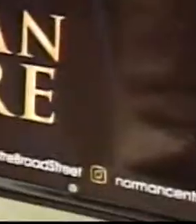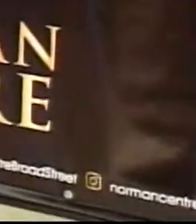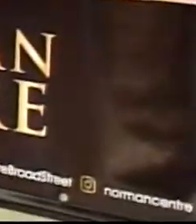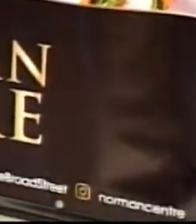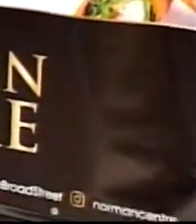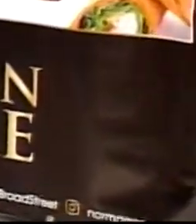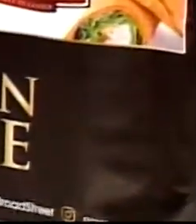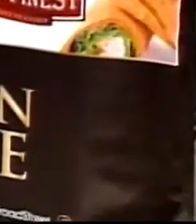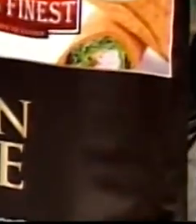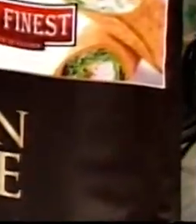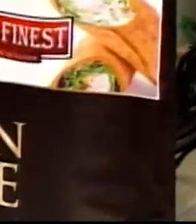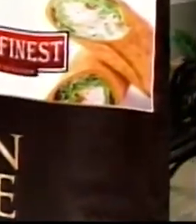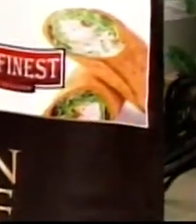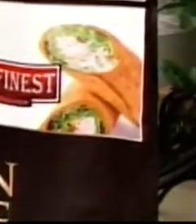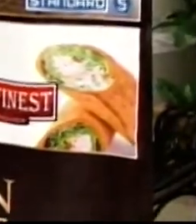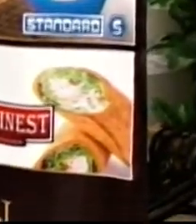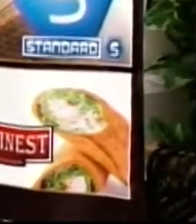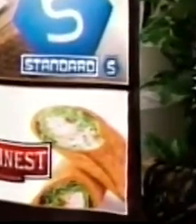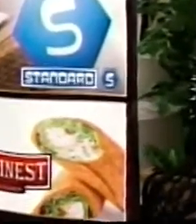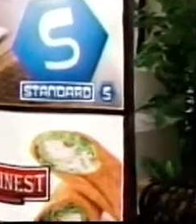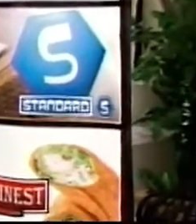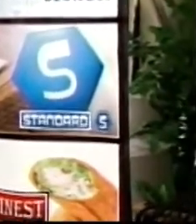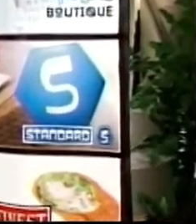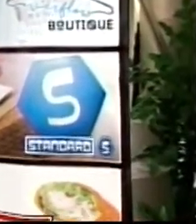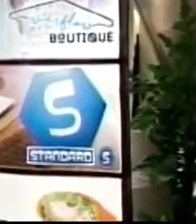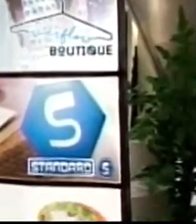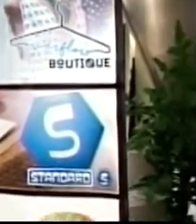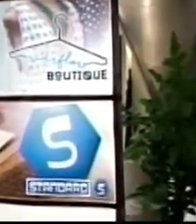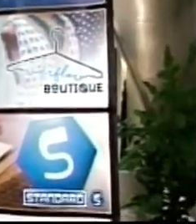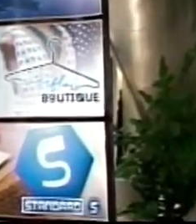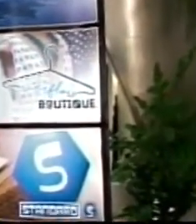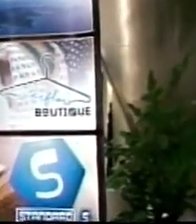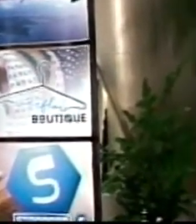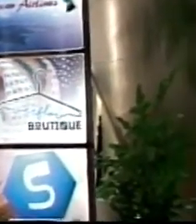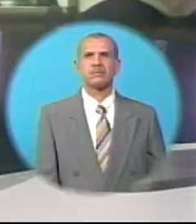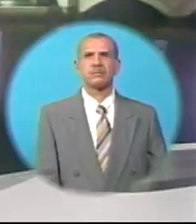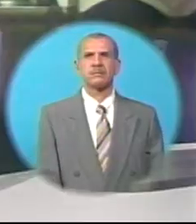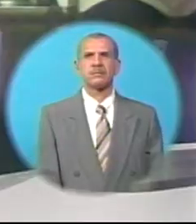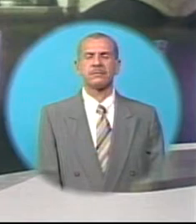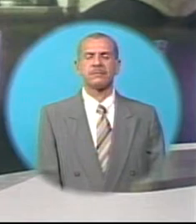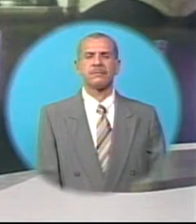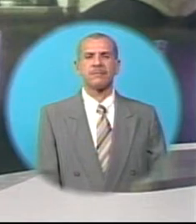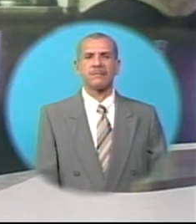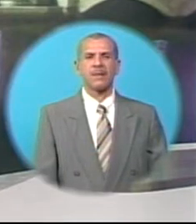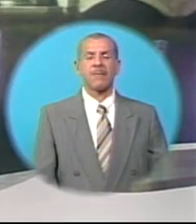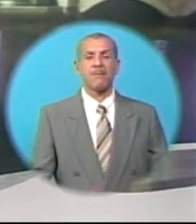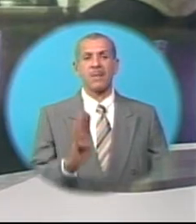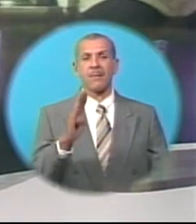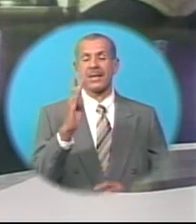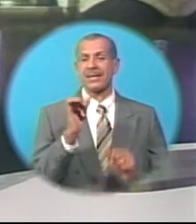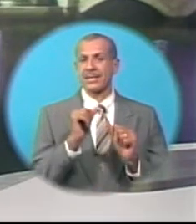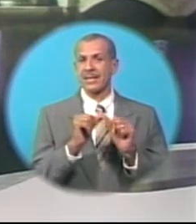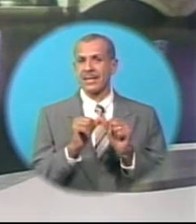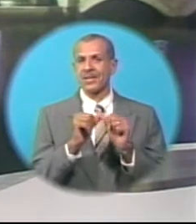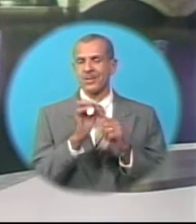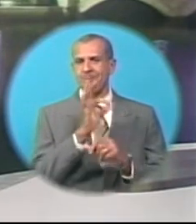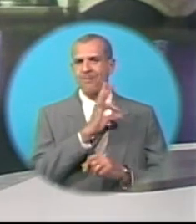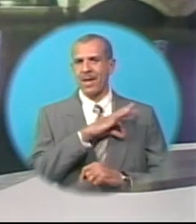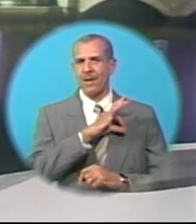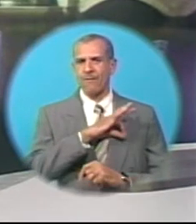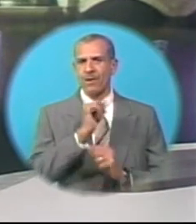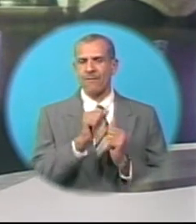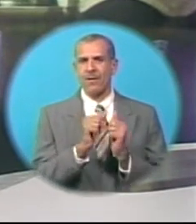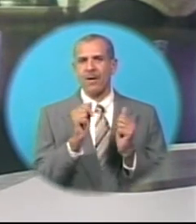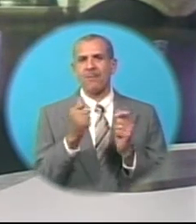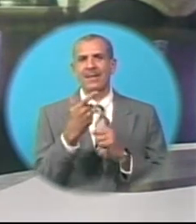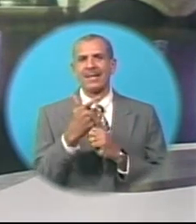general. Kareem Smith, CBC News. Well, Barbados continues to benefit significantly from